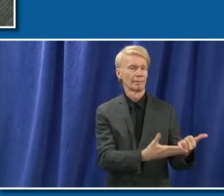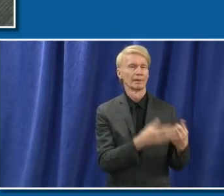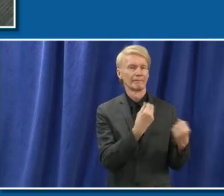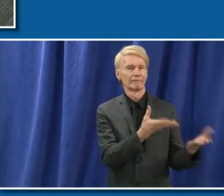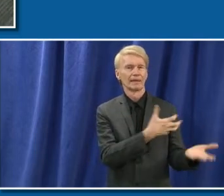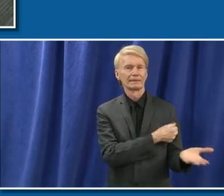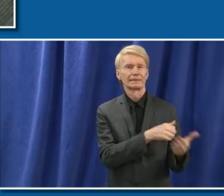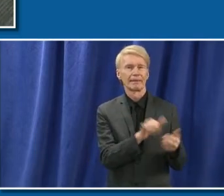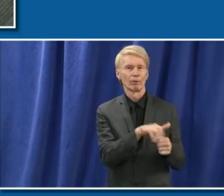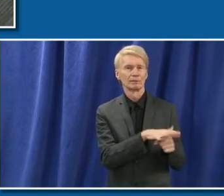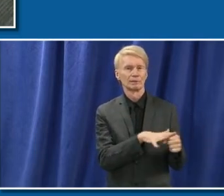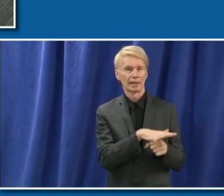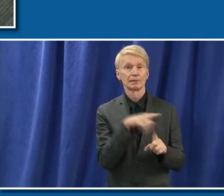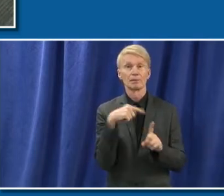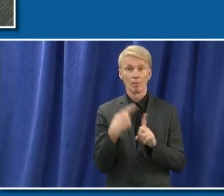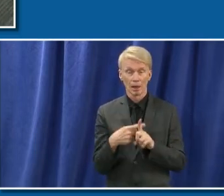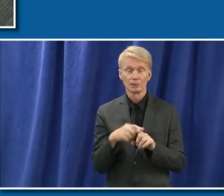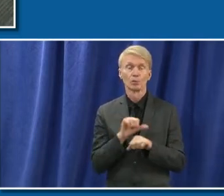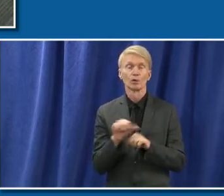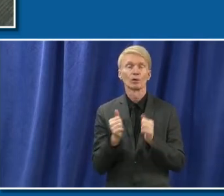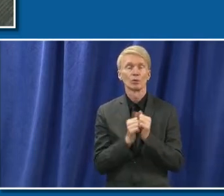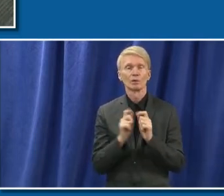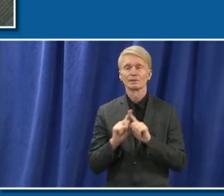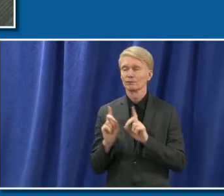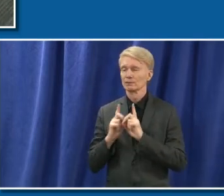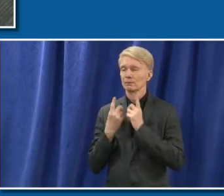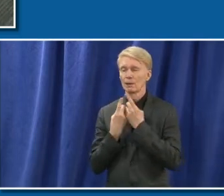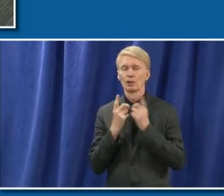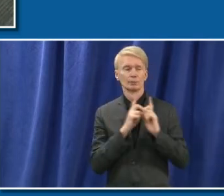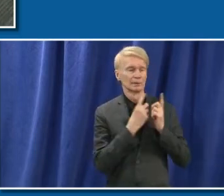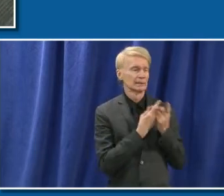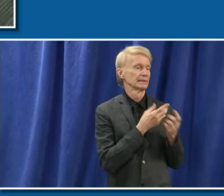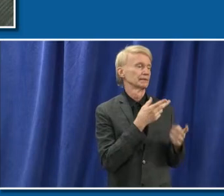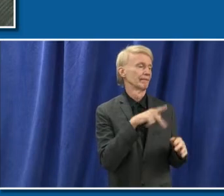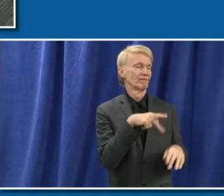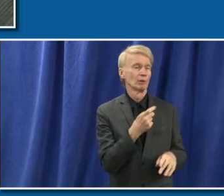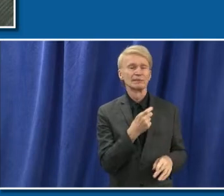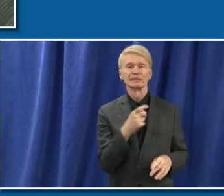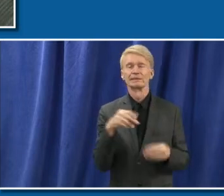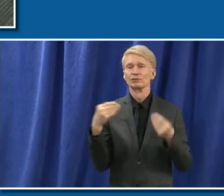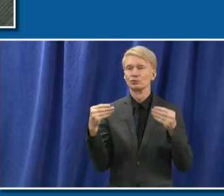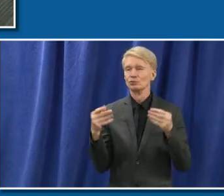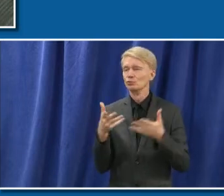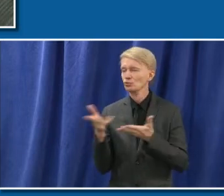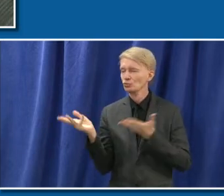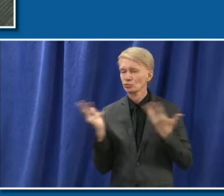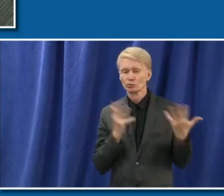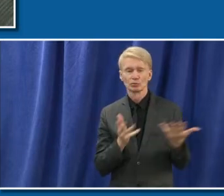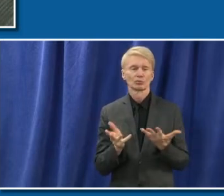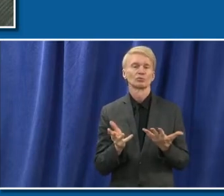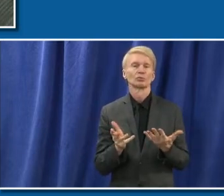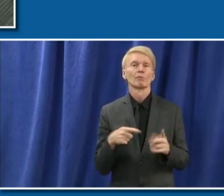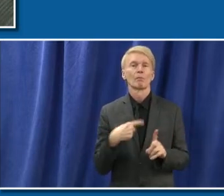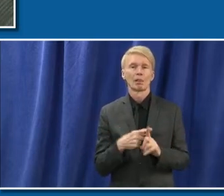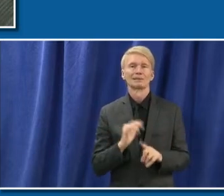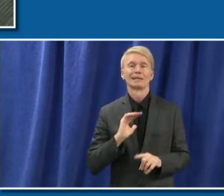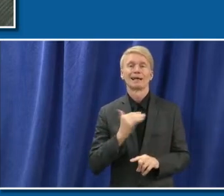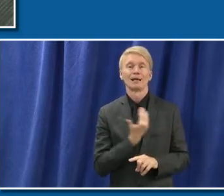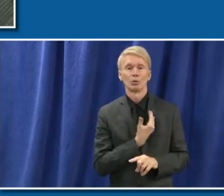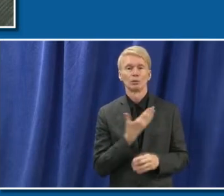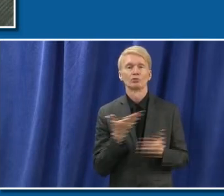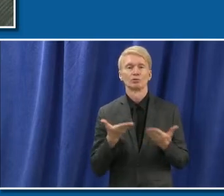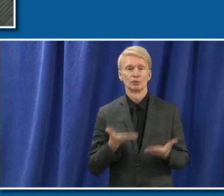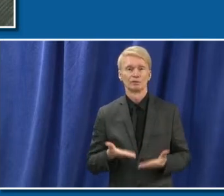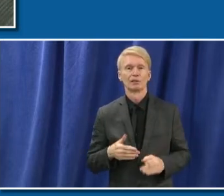be working not only with the partner organizations, with pharmacies, and we'll also still have access through our services